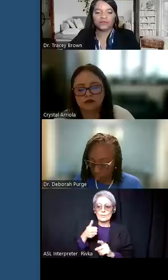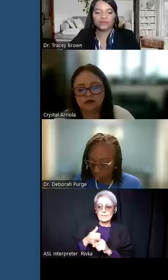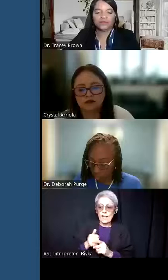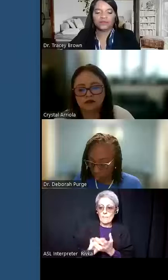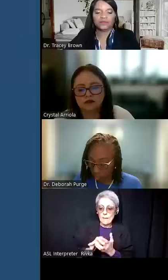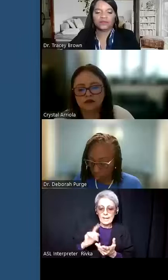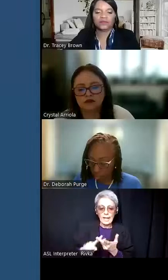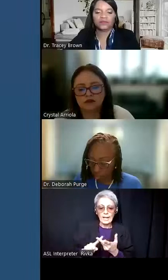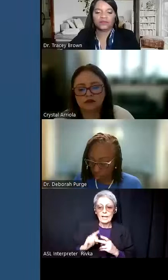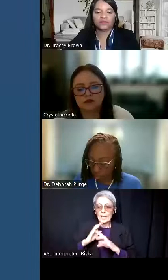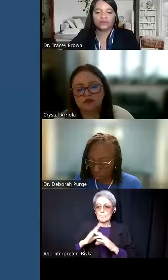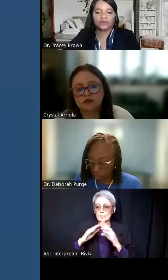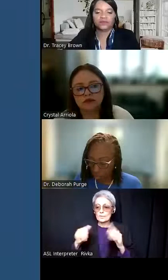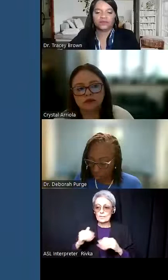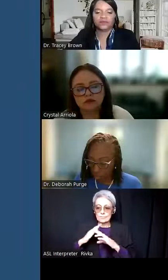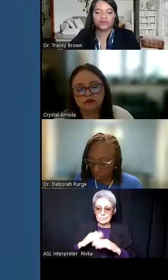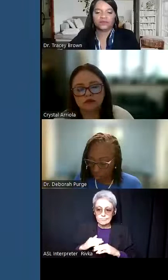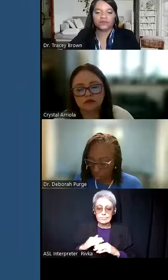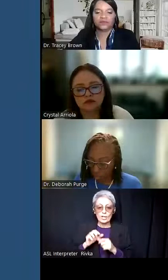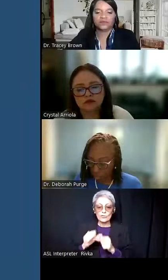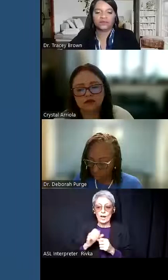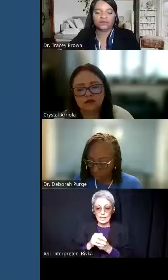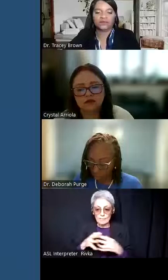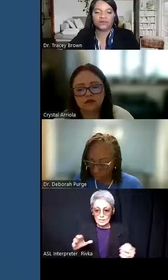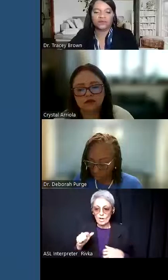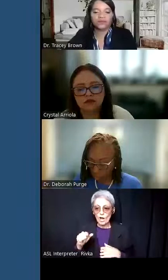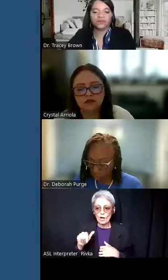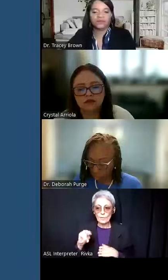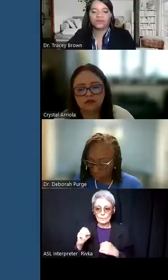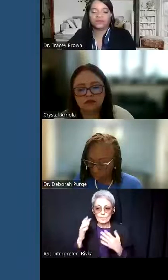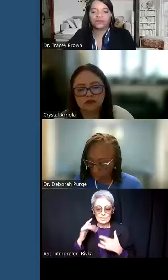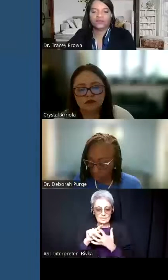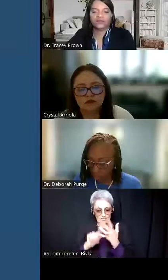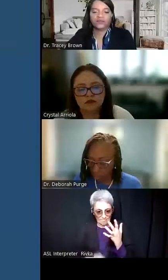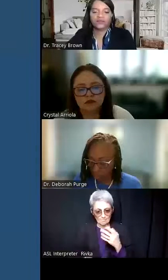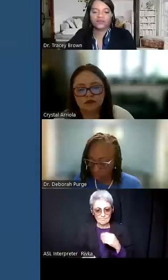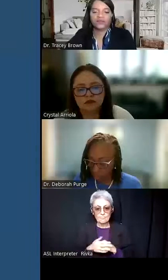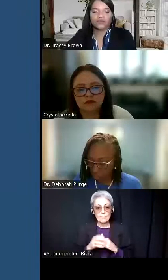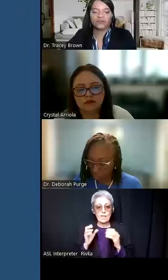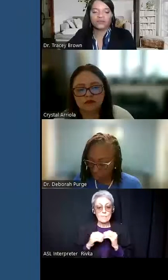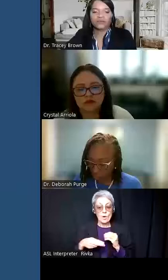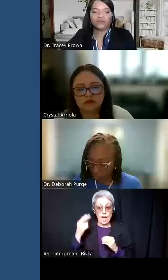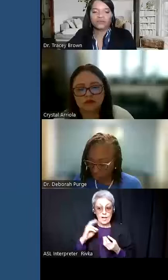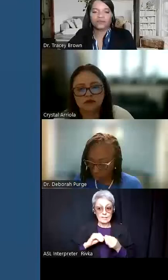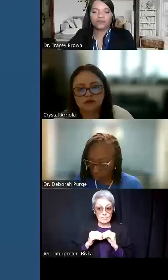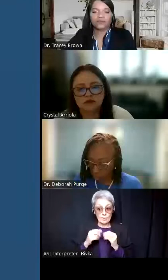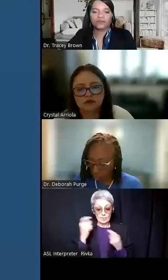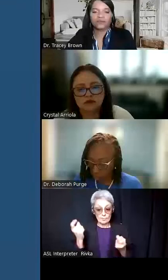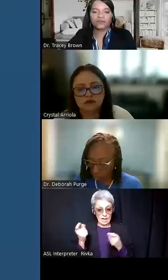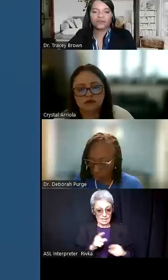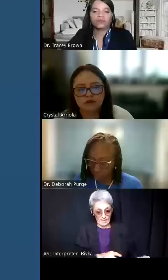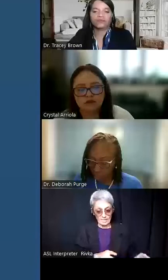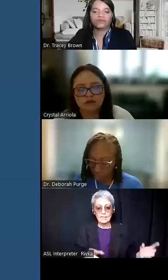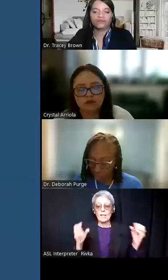immune systems, chronic inflammation, and autoimmune diseases. The greater the number of traumatic events, the greater the